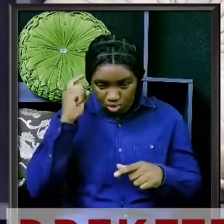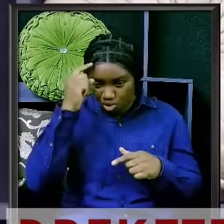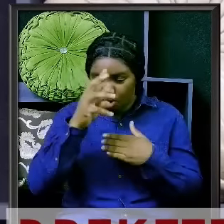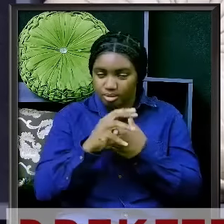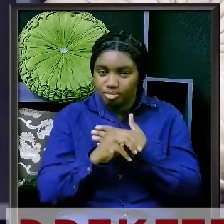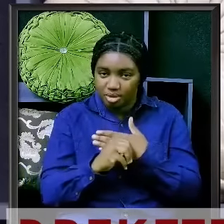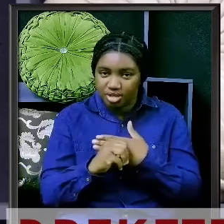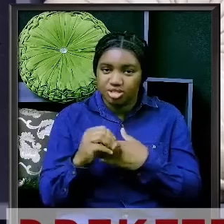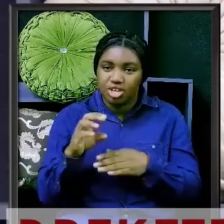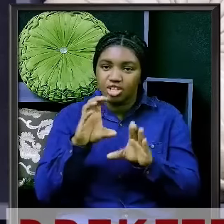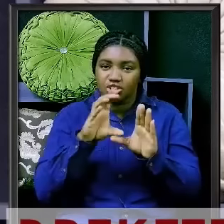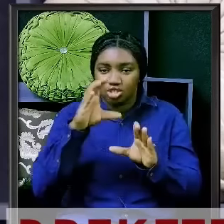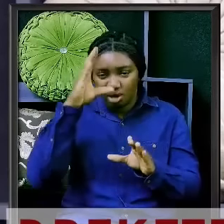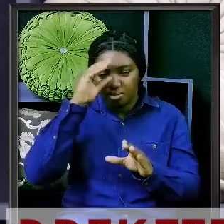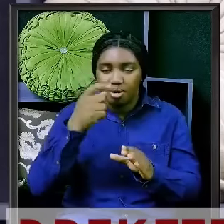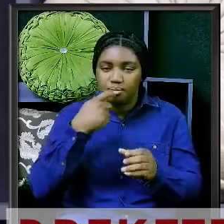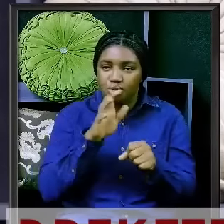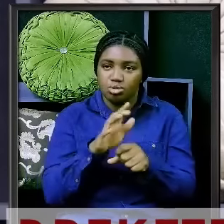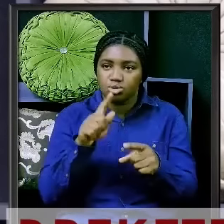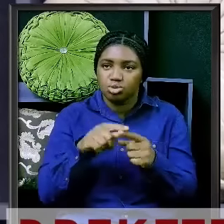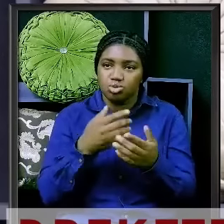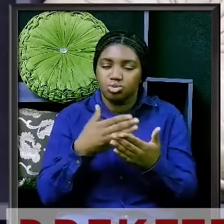jam for. Mm-hmm.